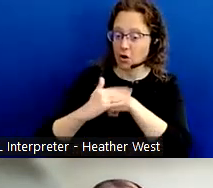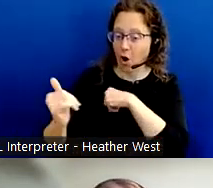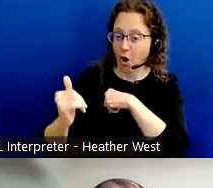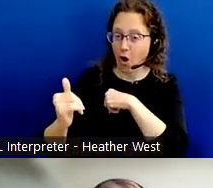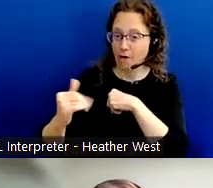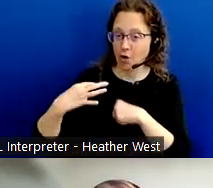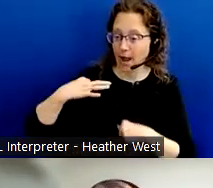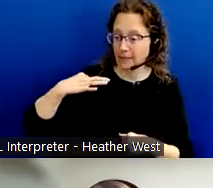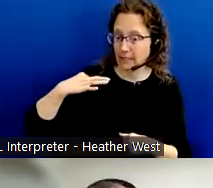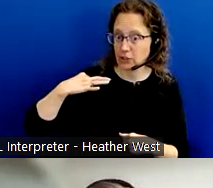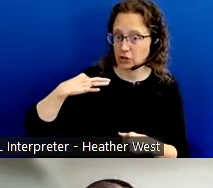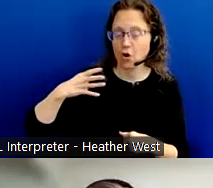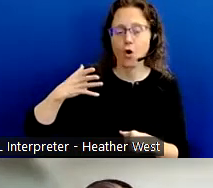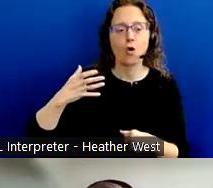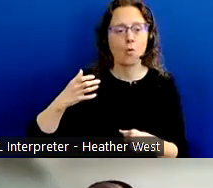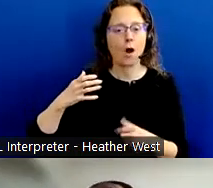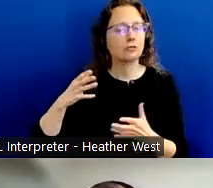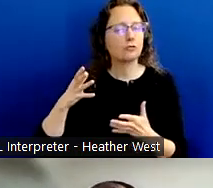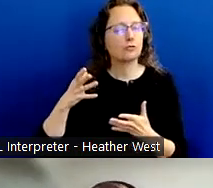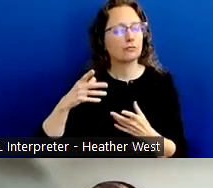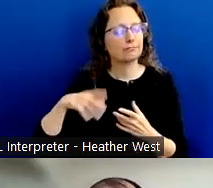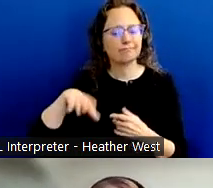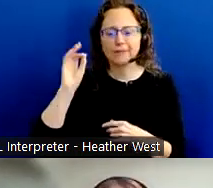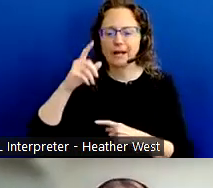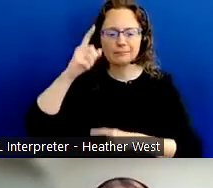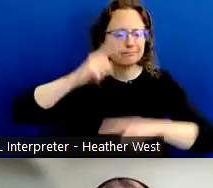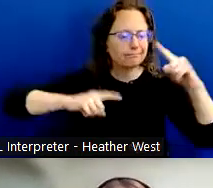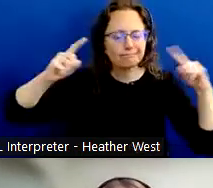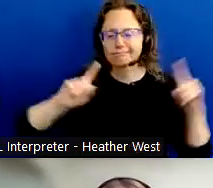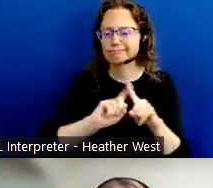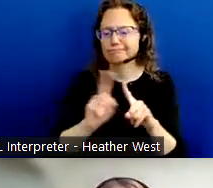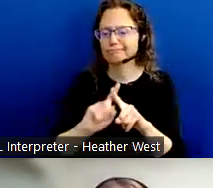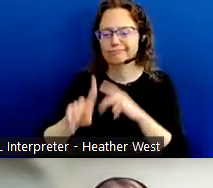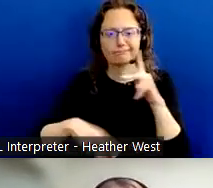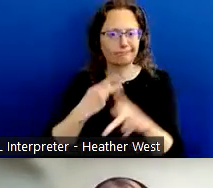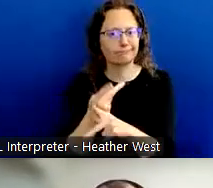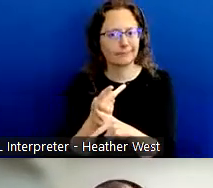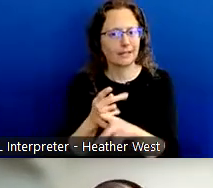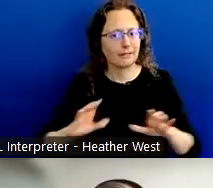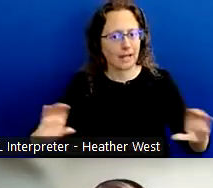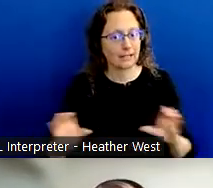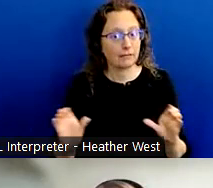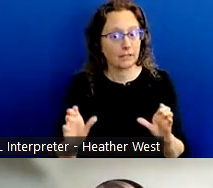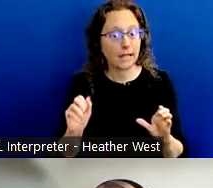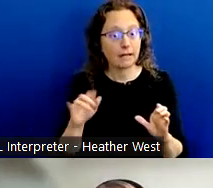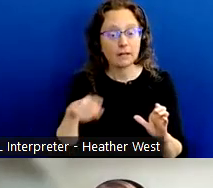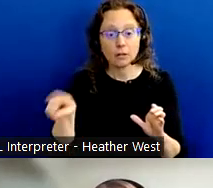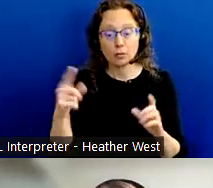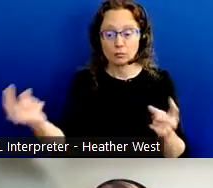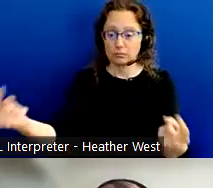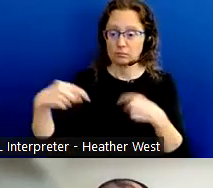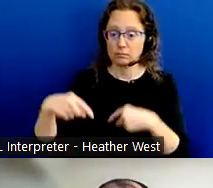a wide range of eligible activities. And if you had attended some of our previous listening sessions